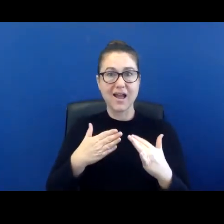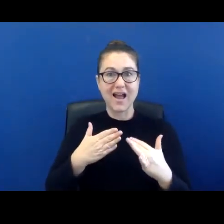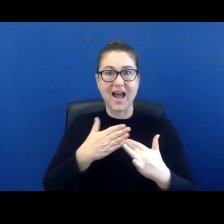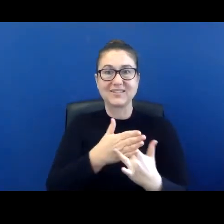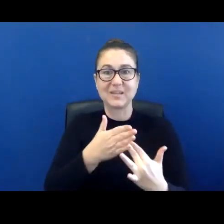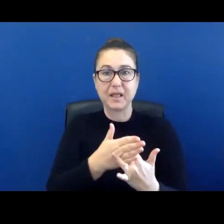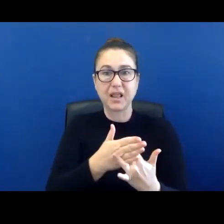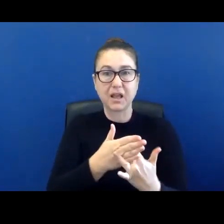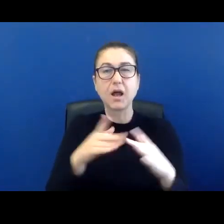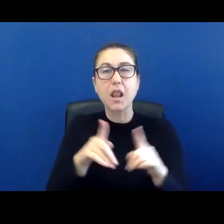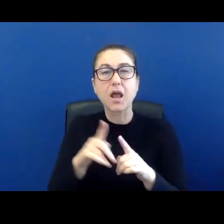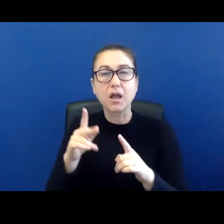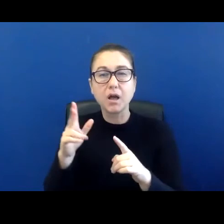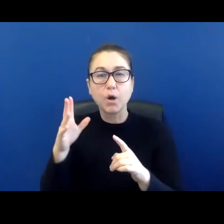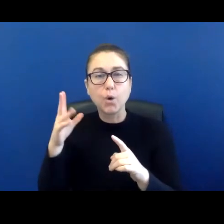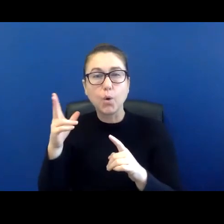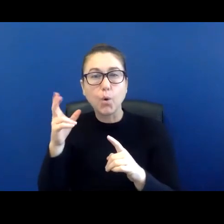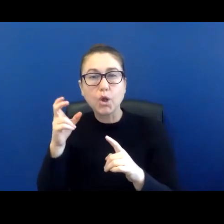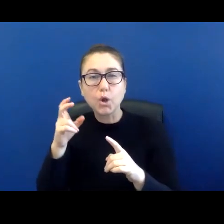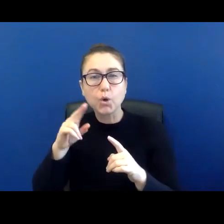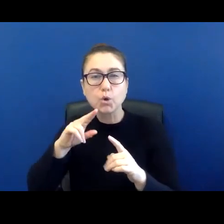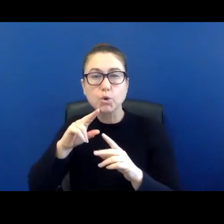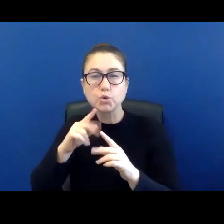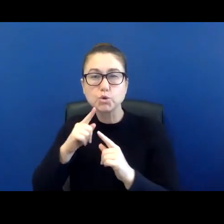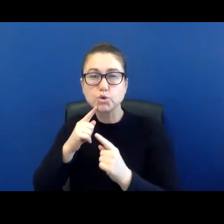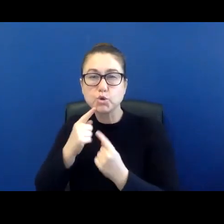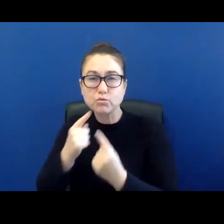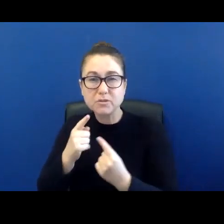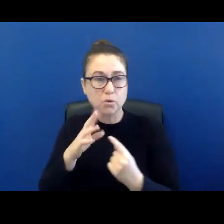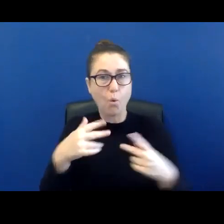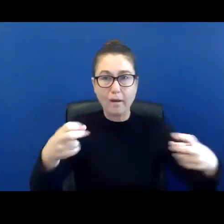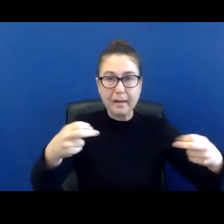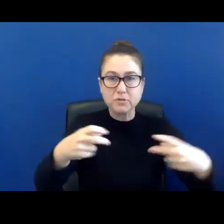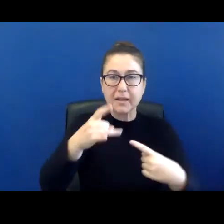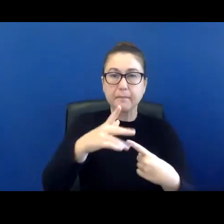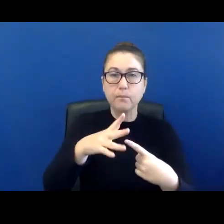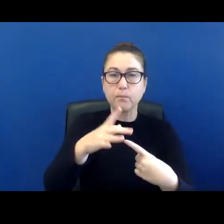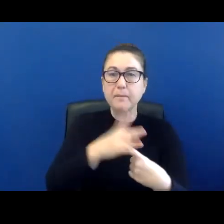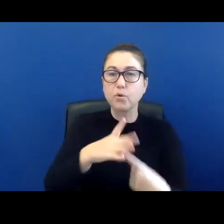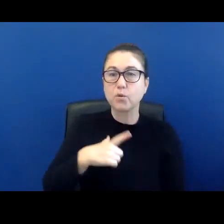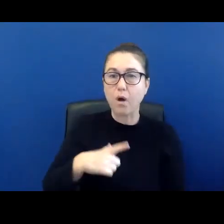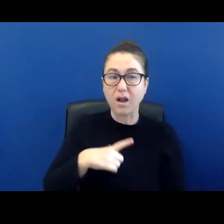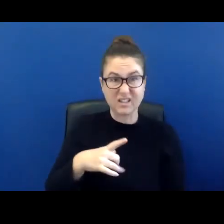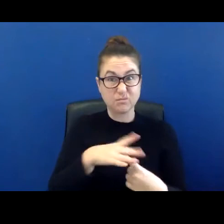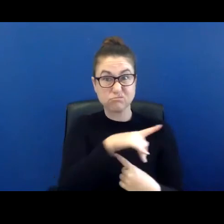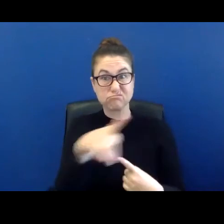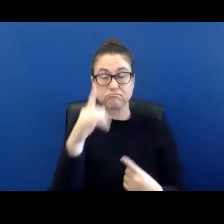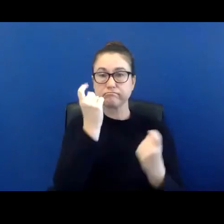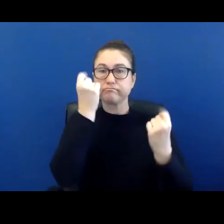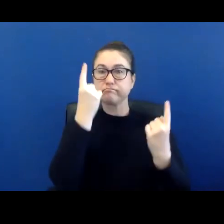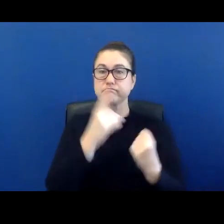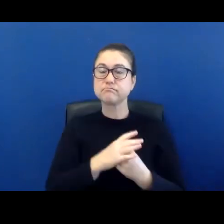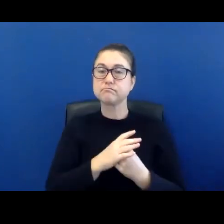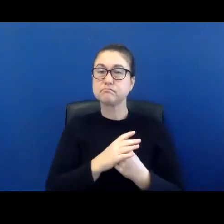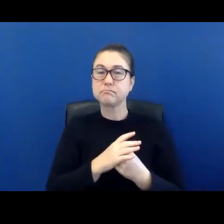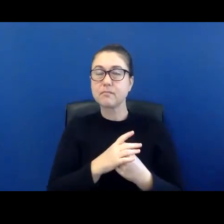accessibility features like audio description and captioning are important. And I'm mindful, though, of the fact that